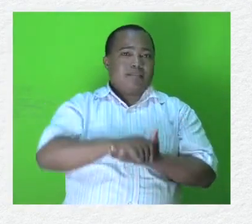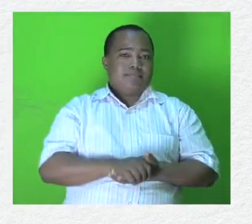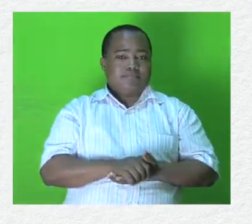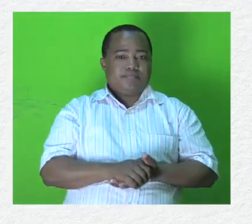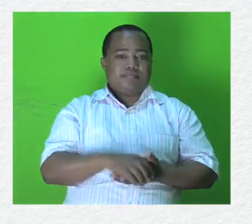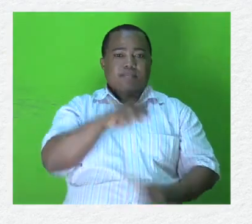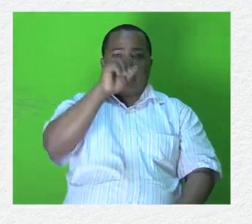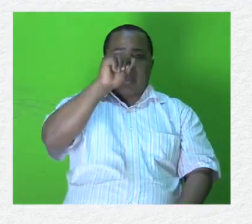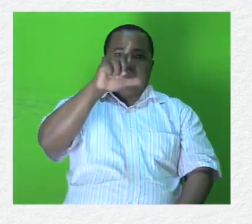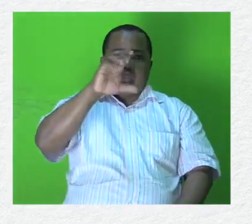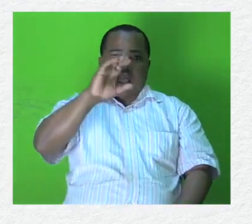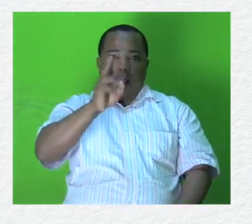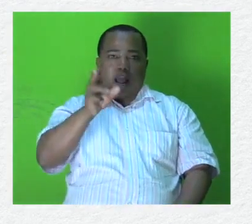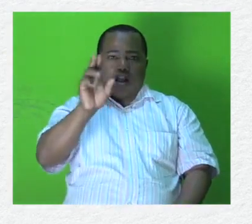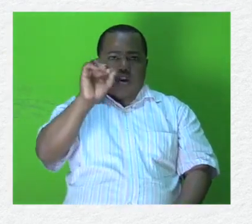Alcohol,